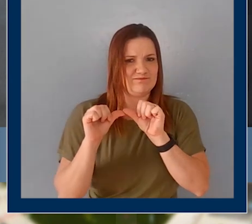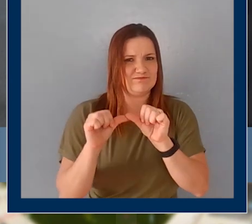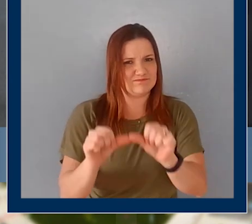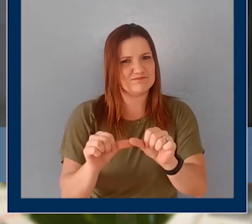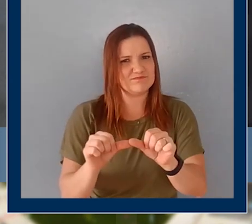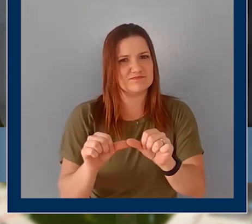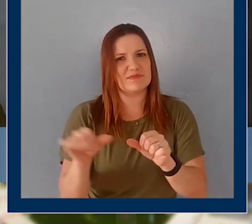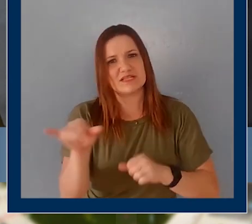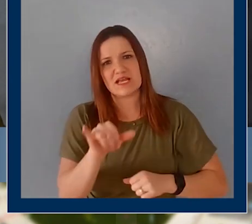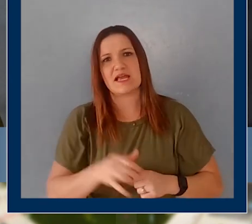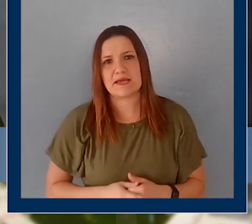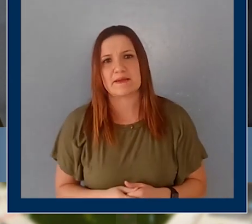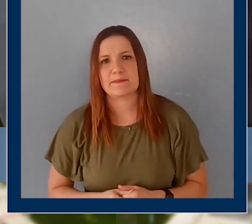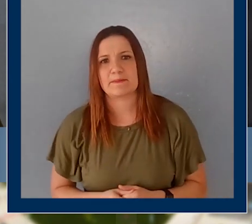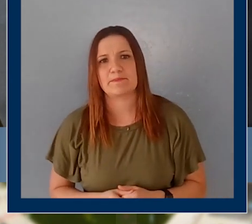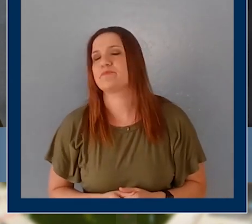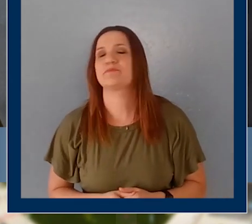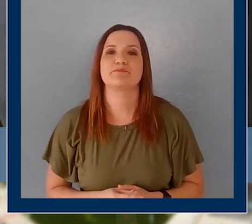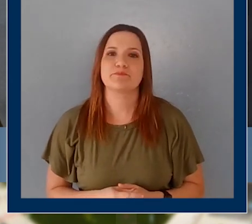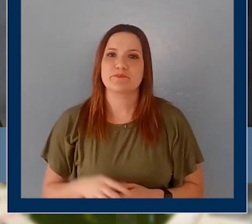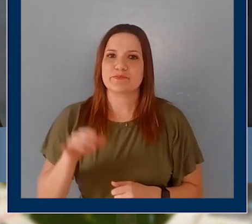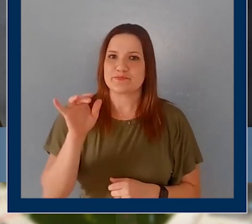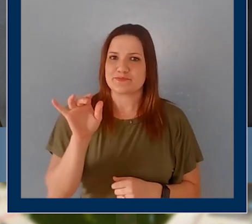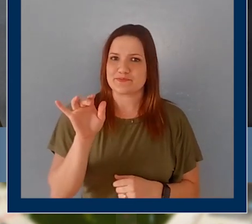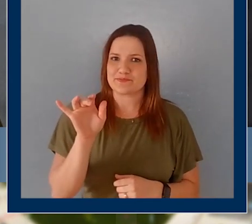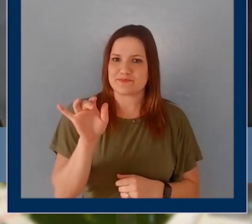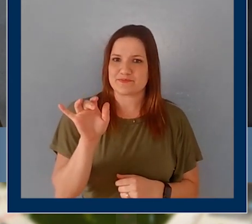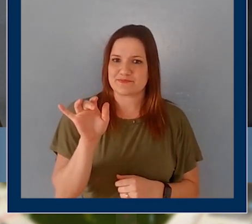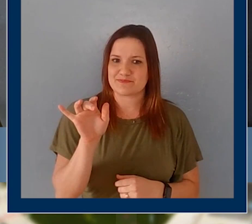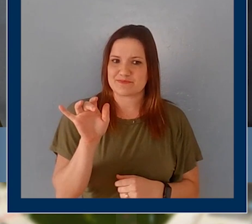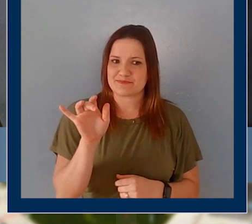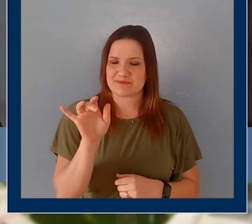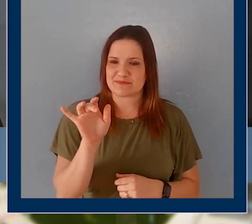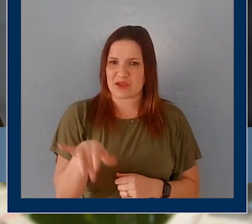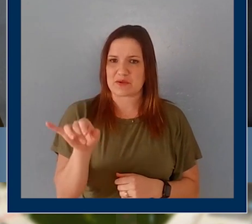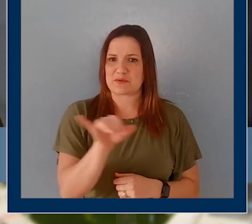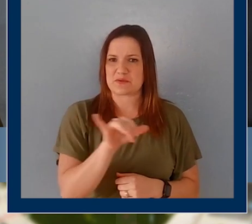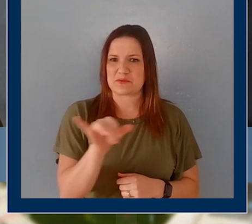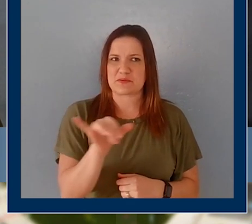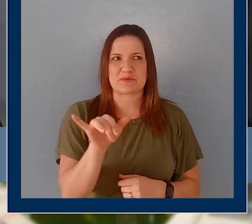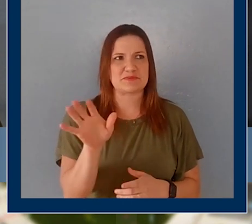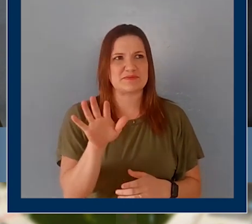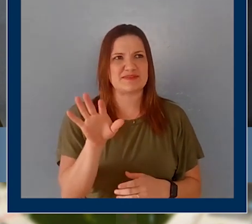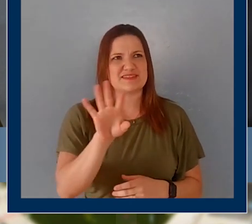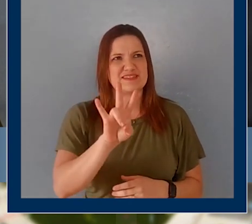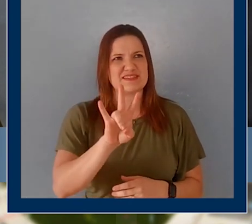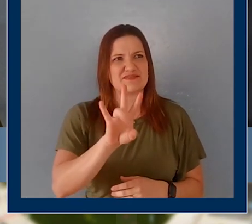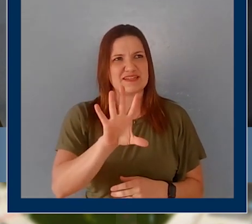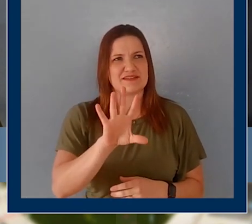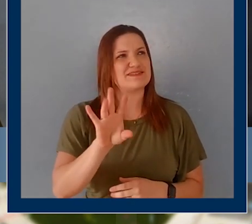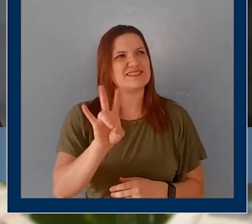31,102 COVID-related deaths that have been reported by the state. That translates